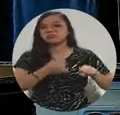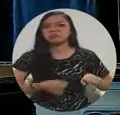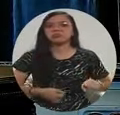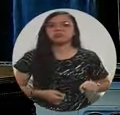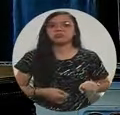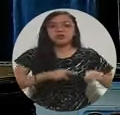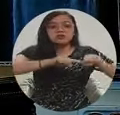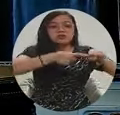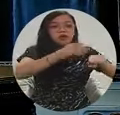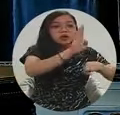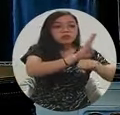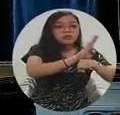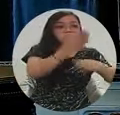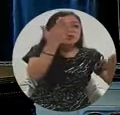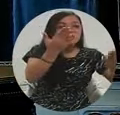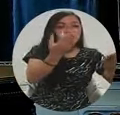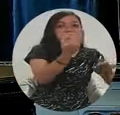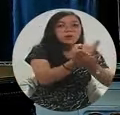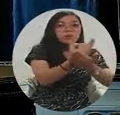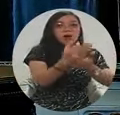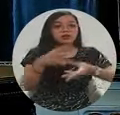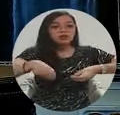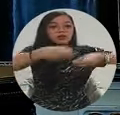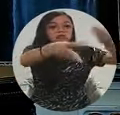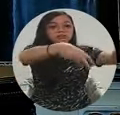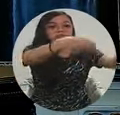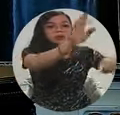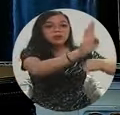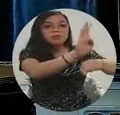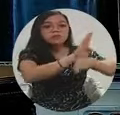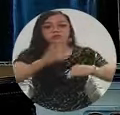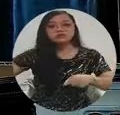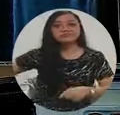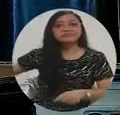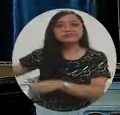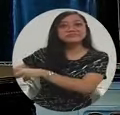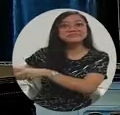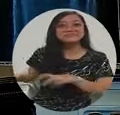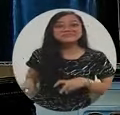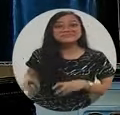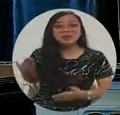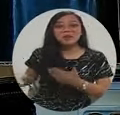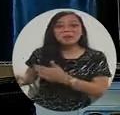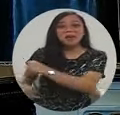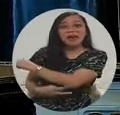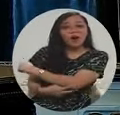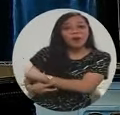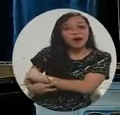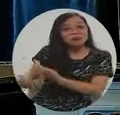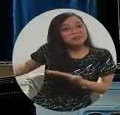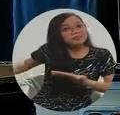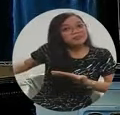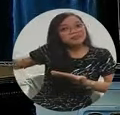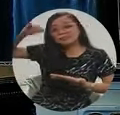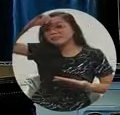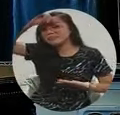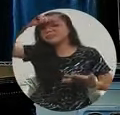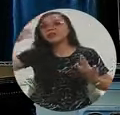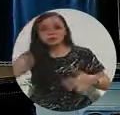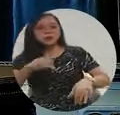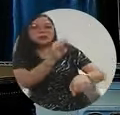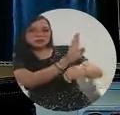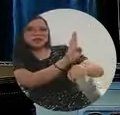properly. And tonight, my friend, I want you to understand the principles that the Apostle Paul was following